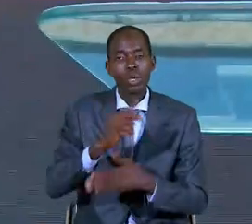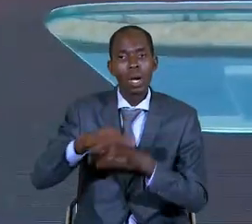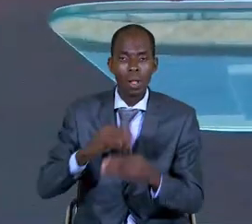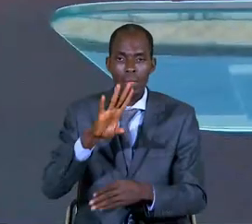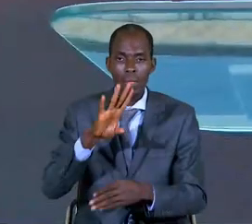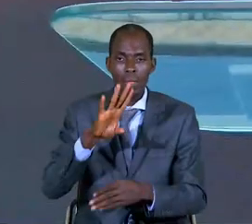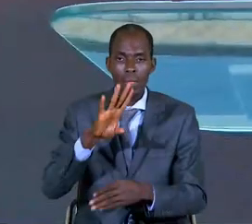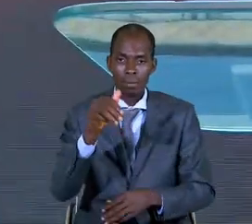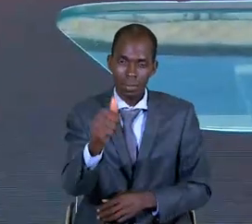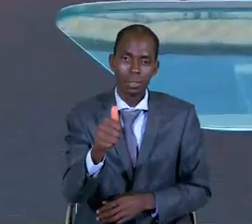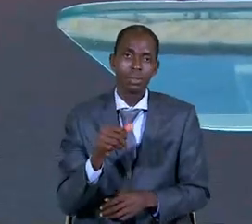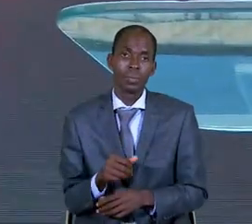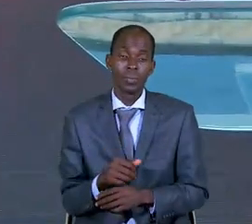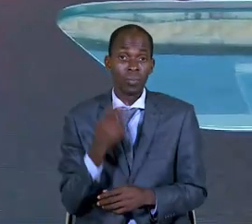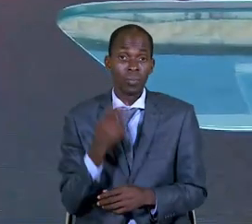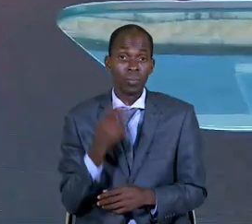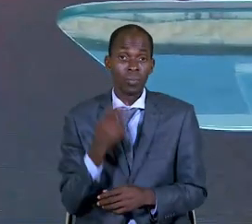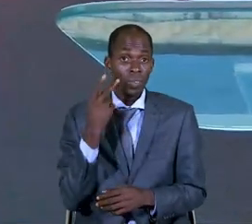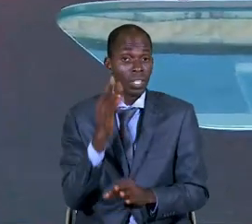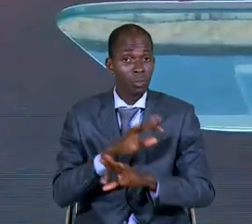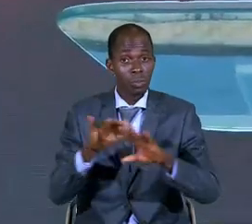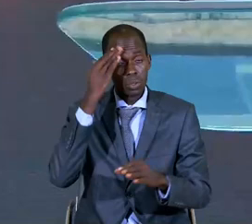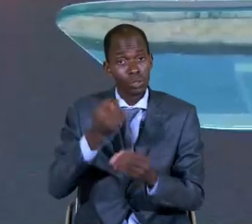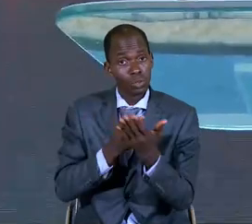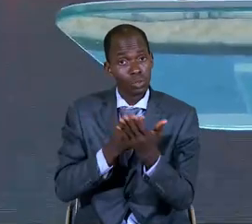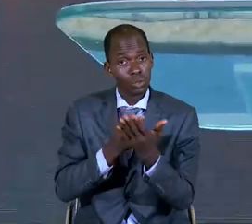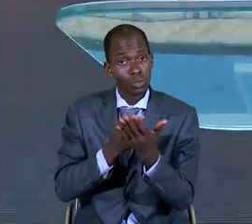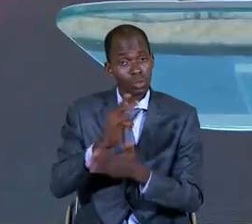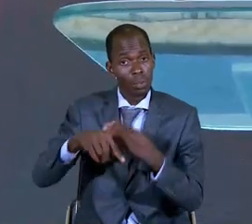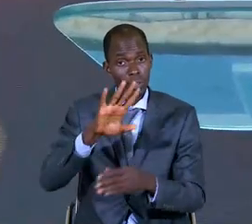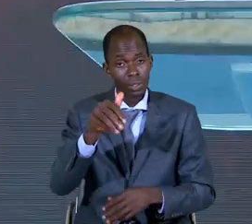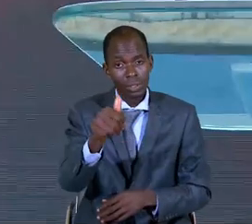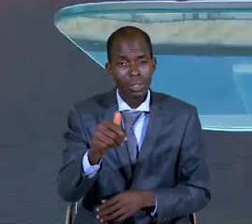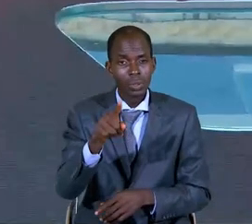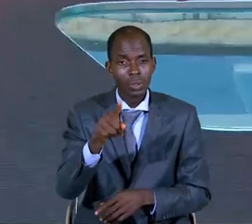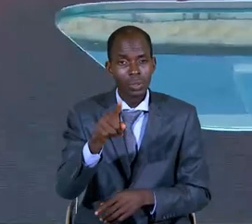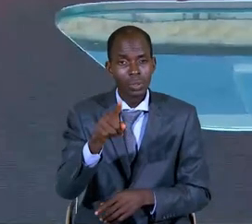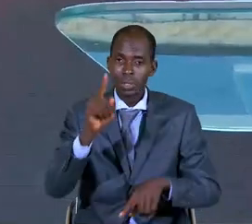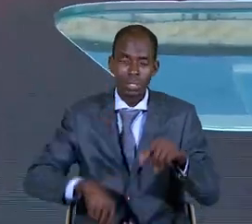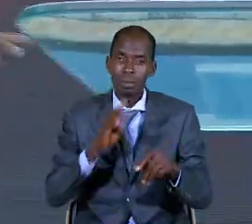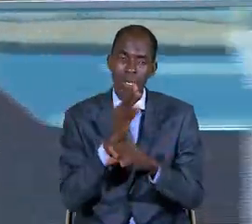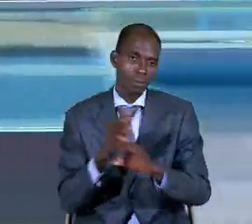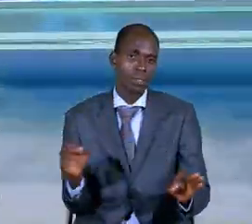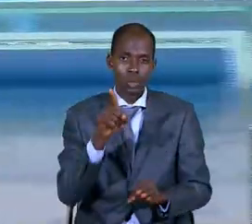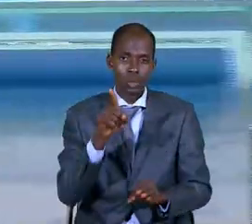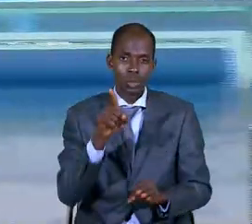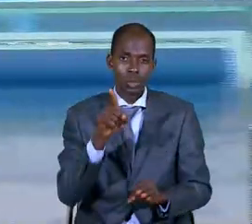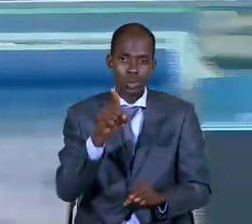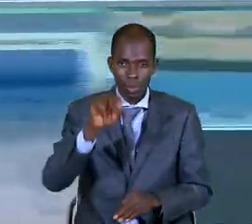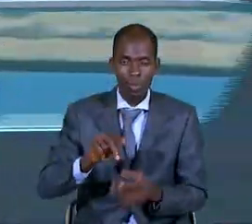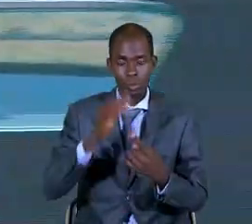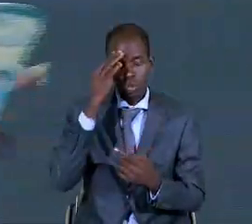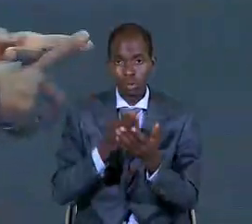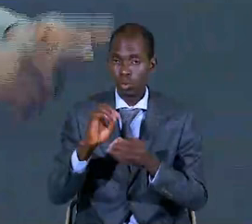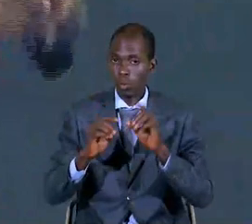themselves. You see, if you don't know the truth about yourself, you cannot be made free. You need to know the truth, number one,